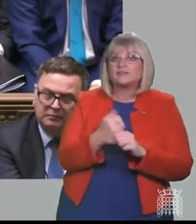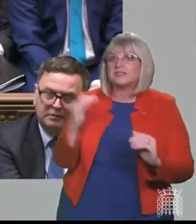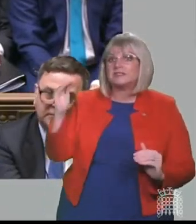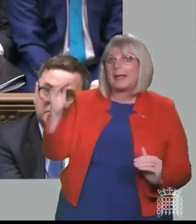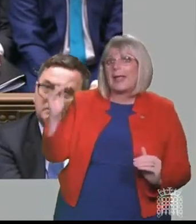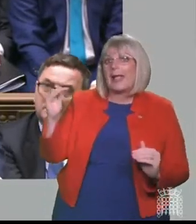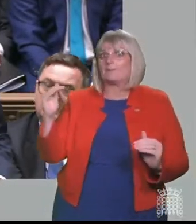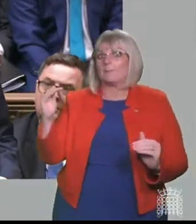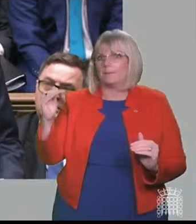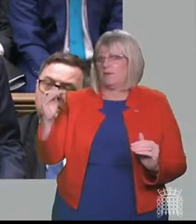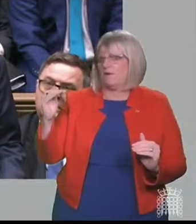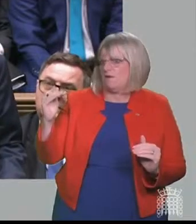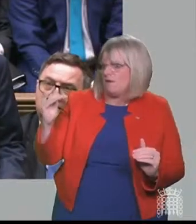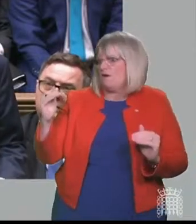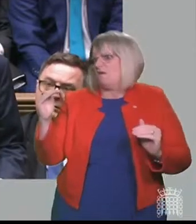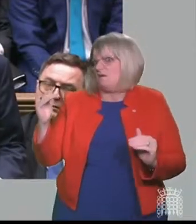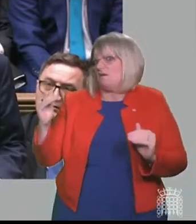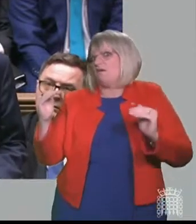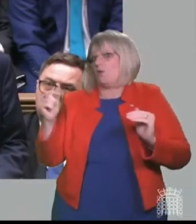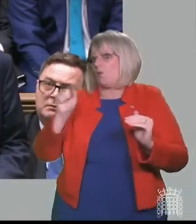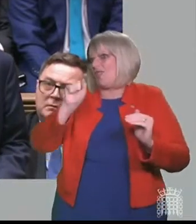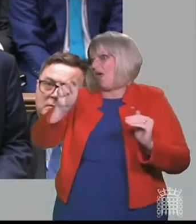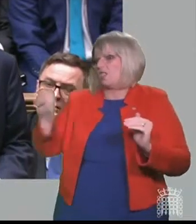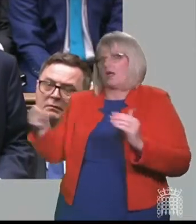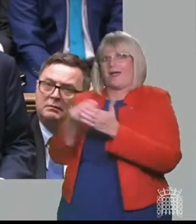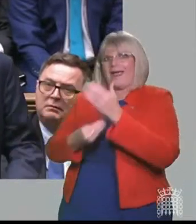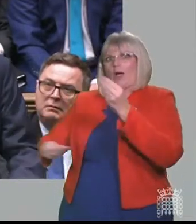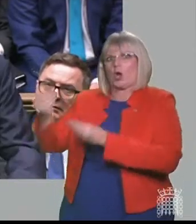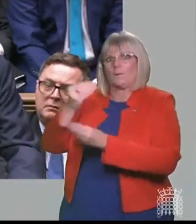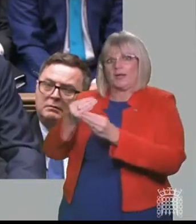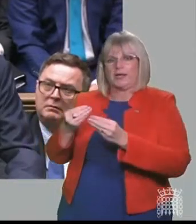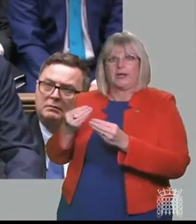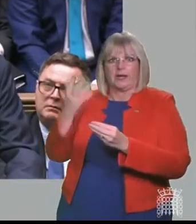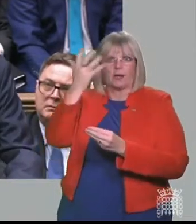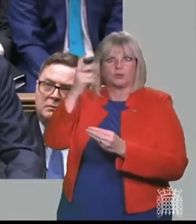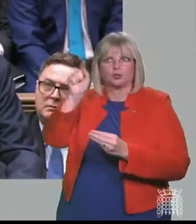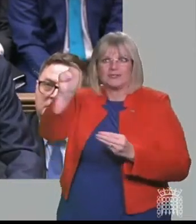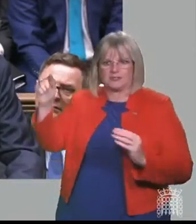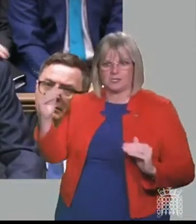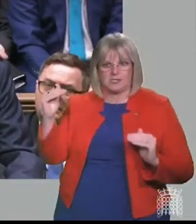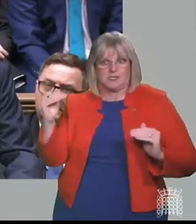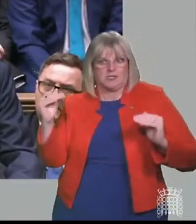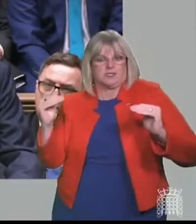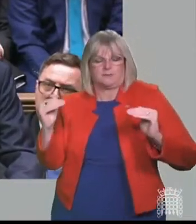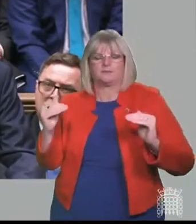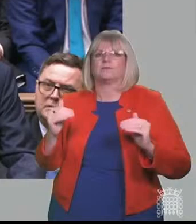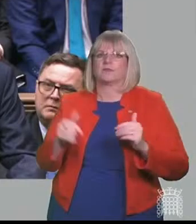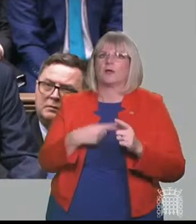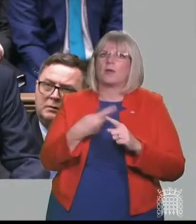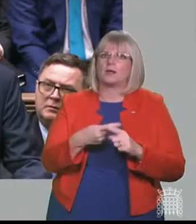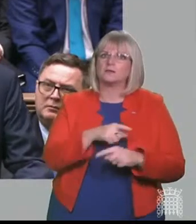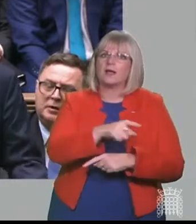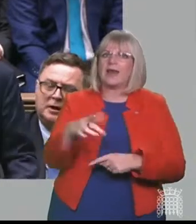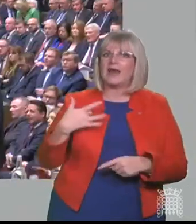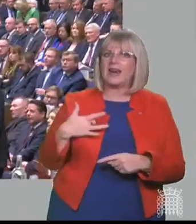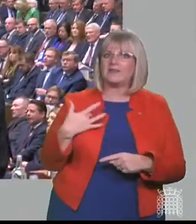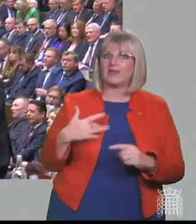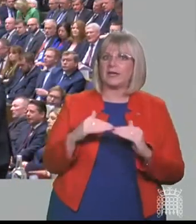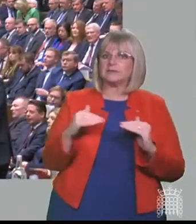economies, and the most effective way we can raise wages and living standards for every family in the